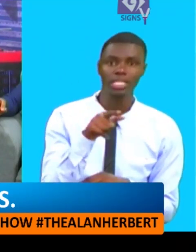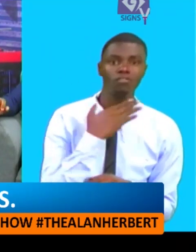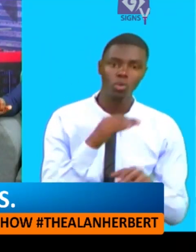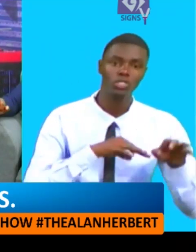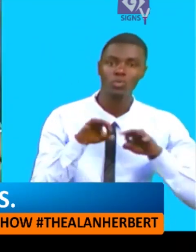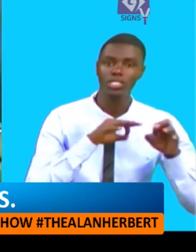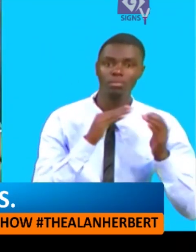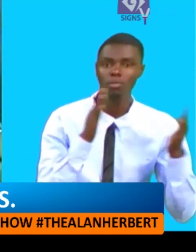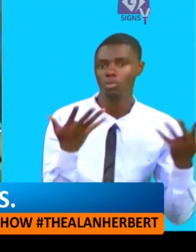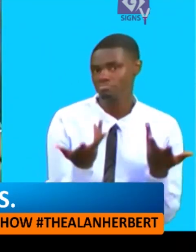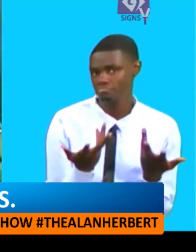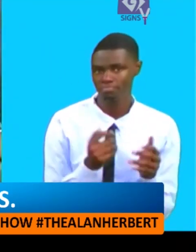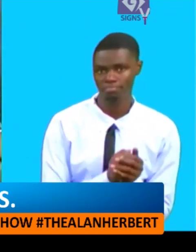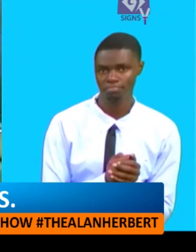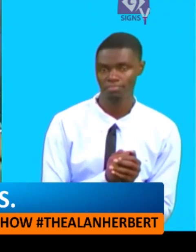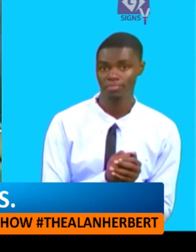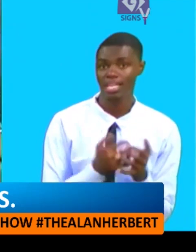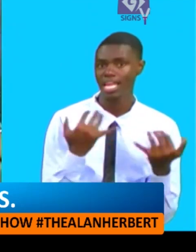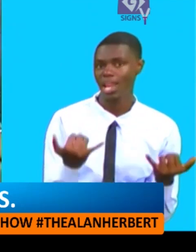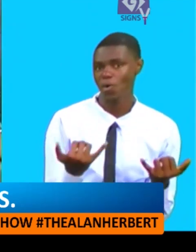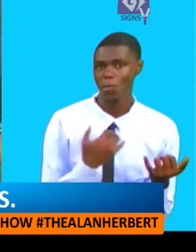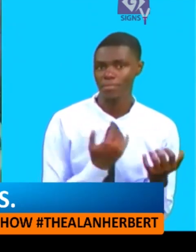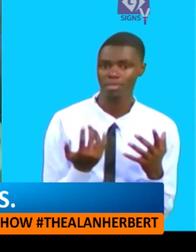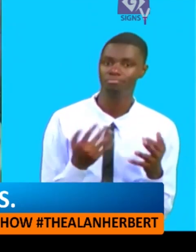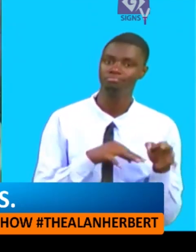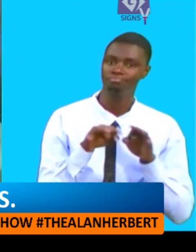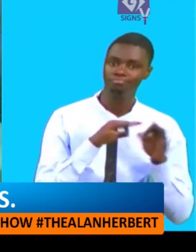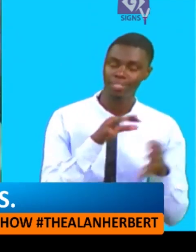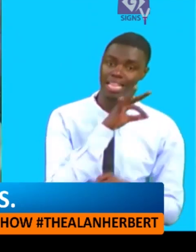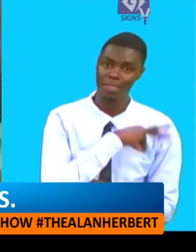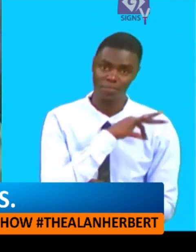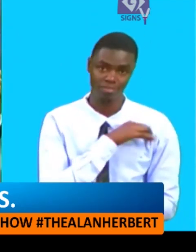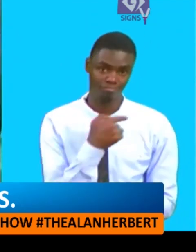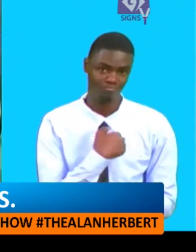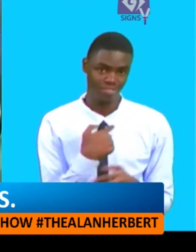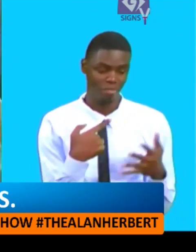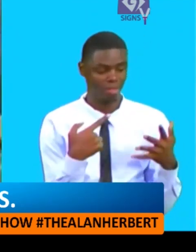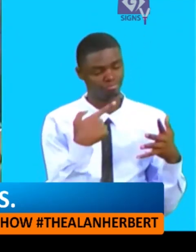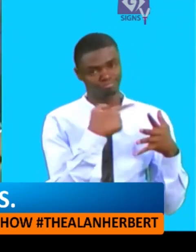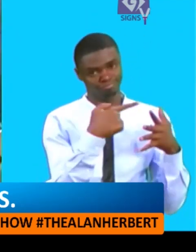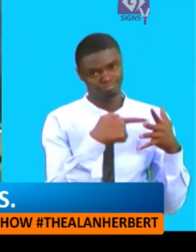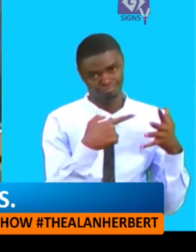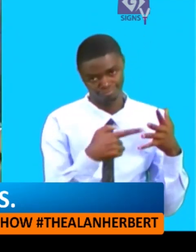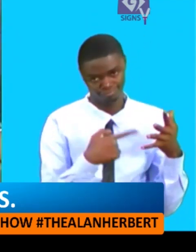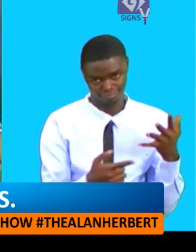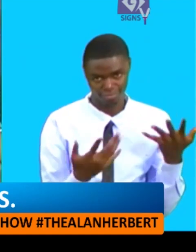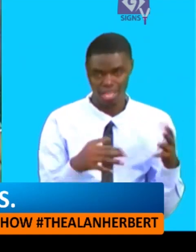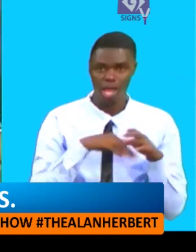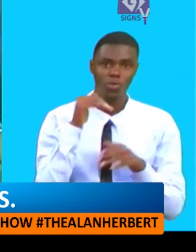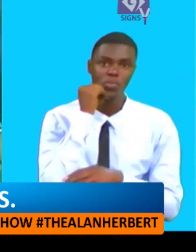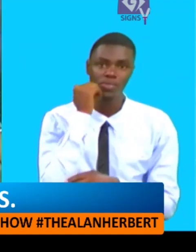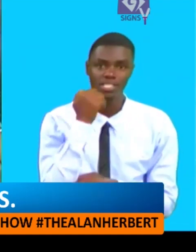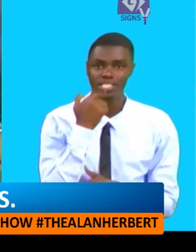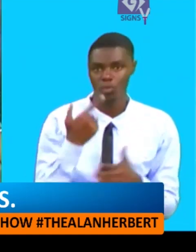to inform the viewer? Now, unless I just go into the benefits, one by one, maybe brush through. Like for